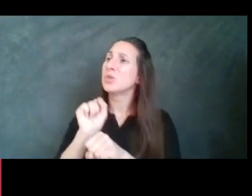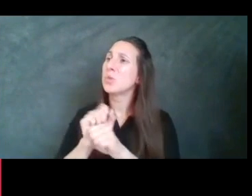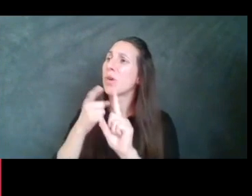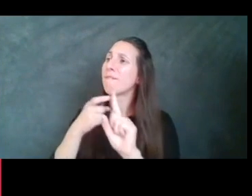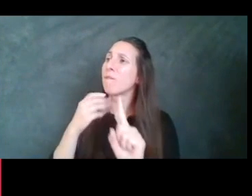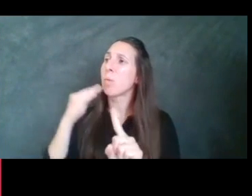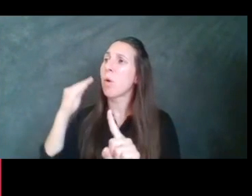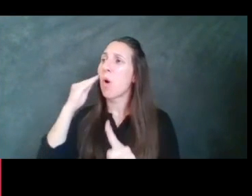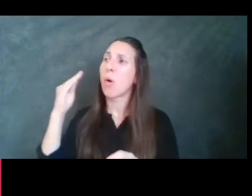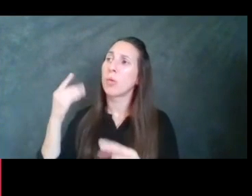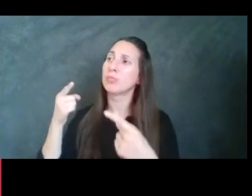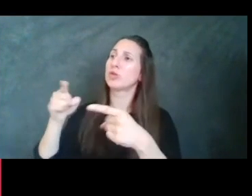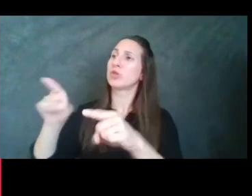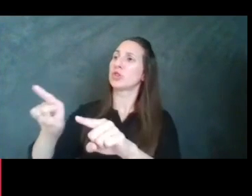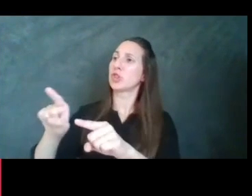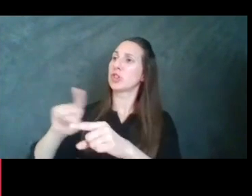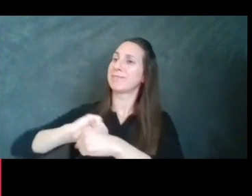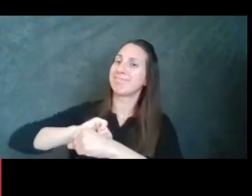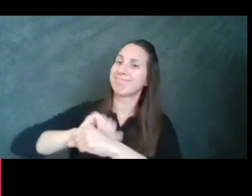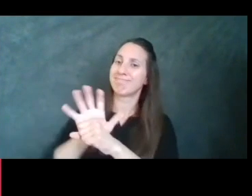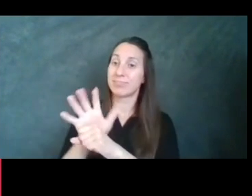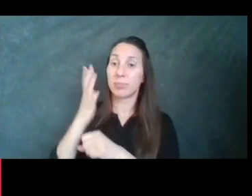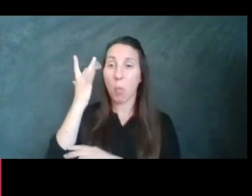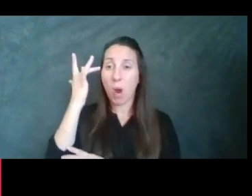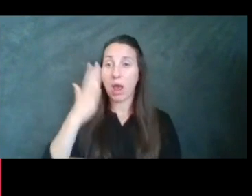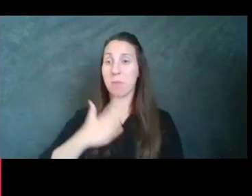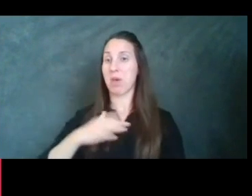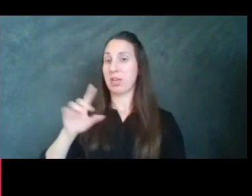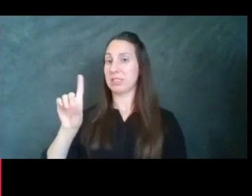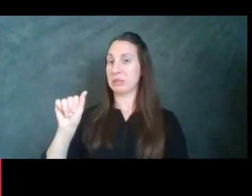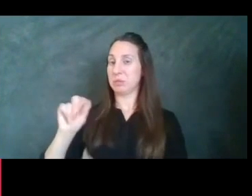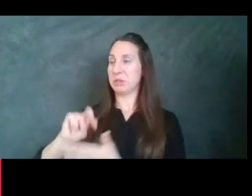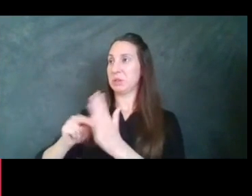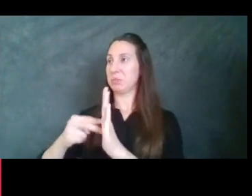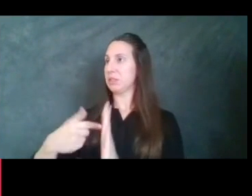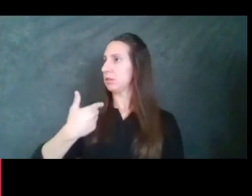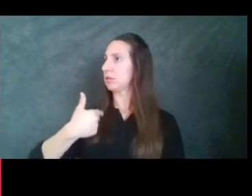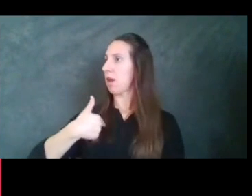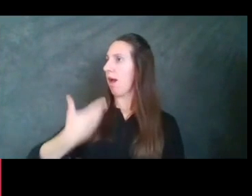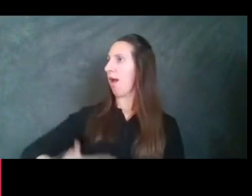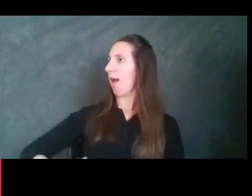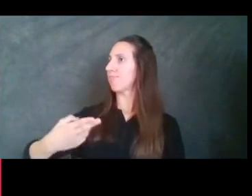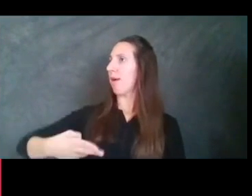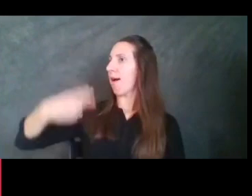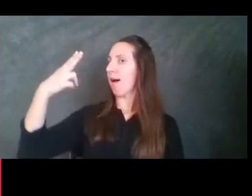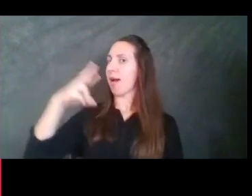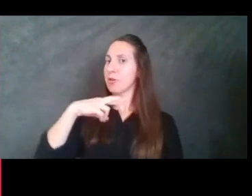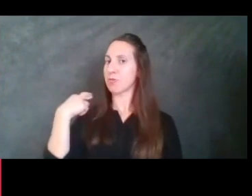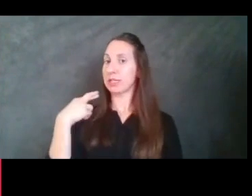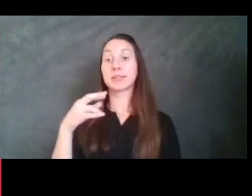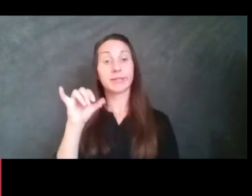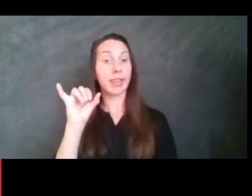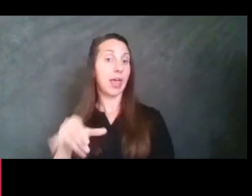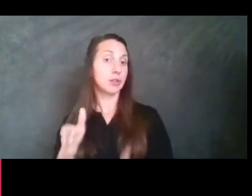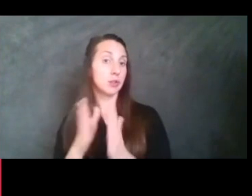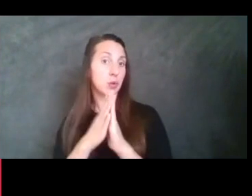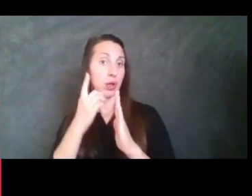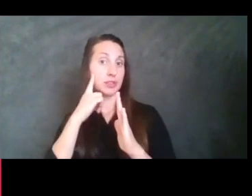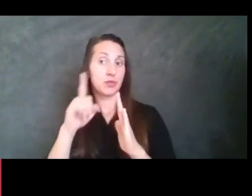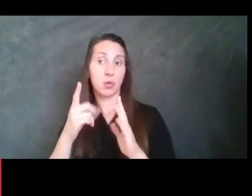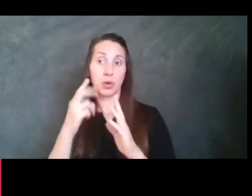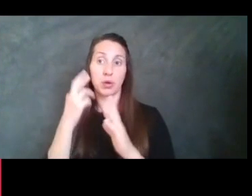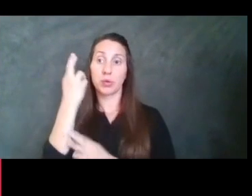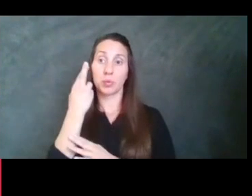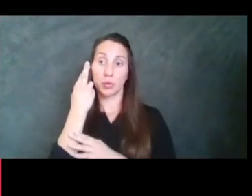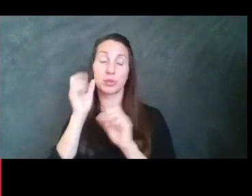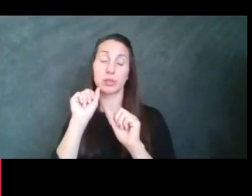pandemic because my disability puts me at a high risk. That also is a request for a reasonable accommodation, even though they